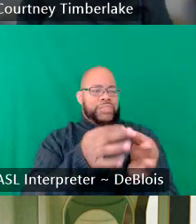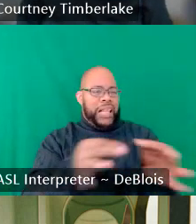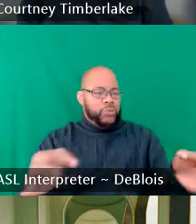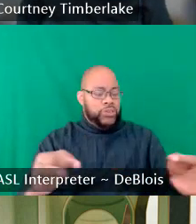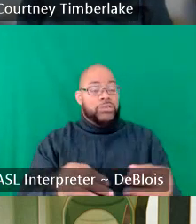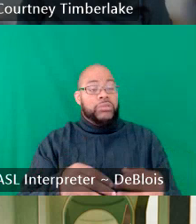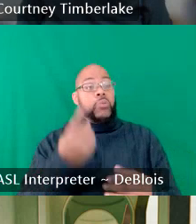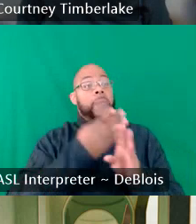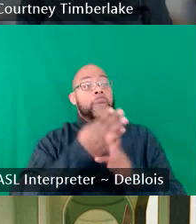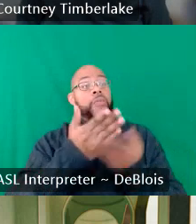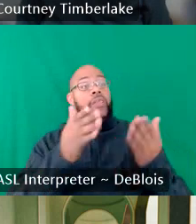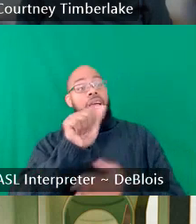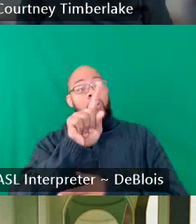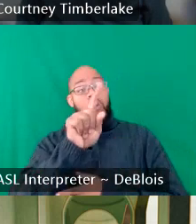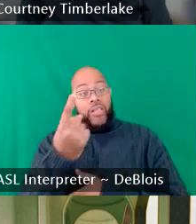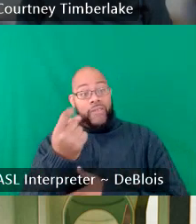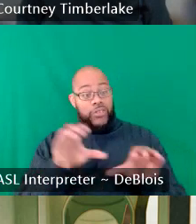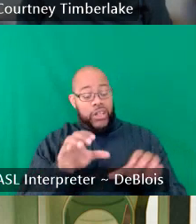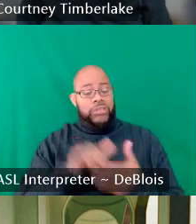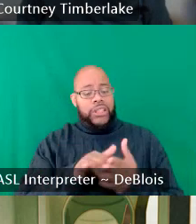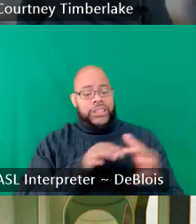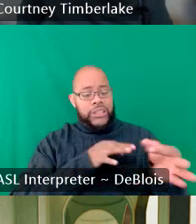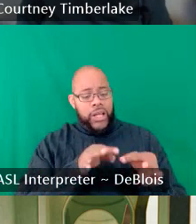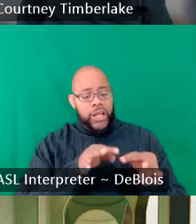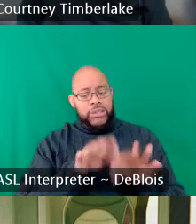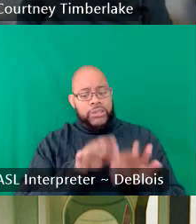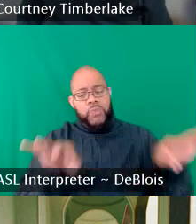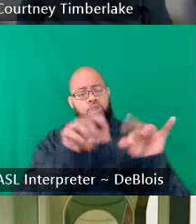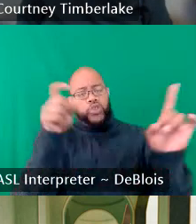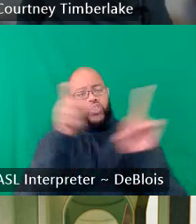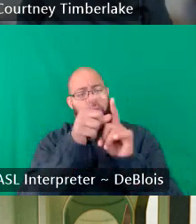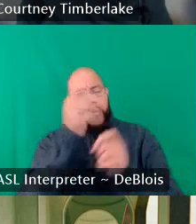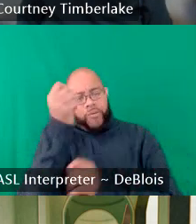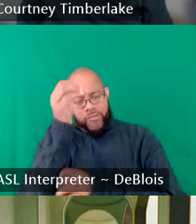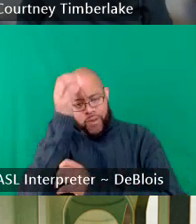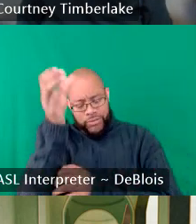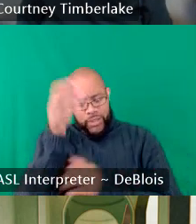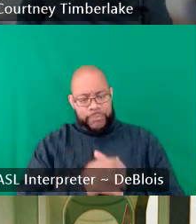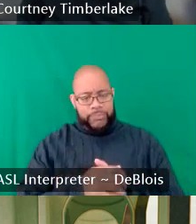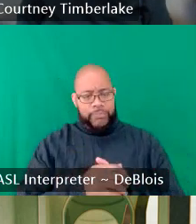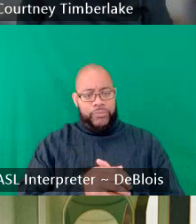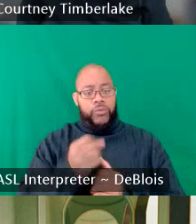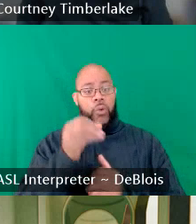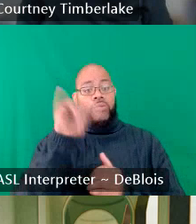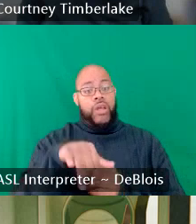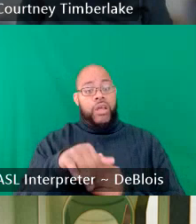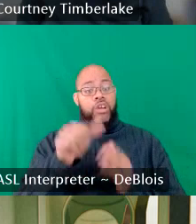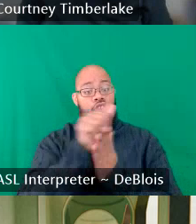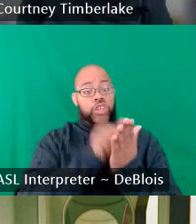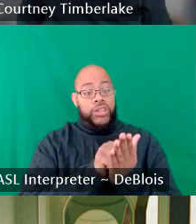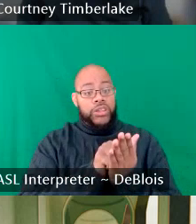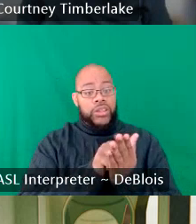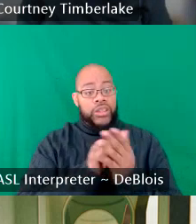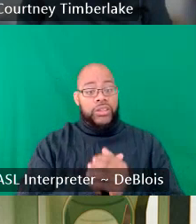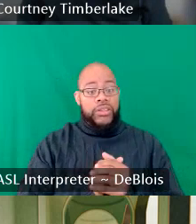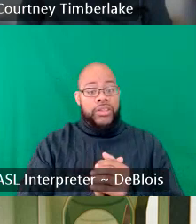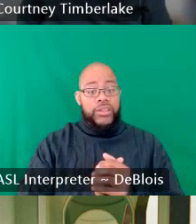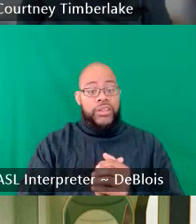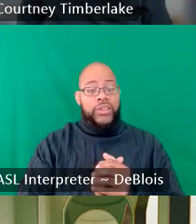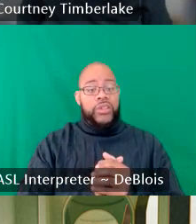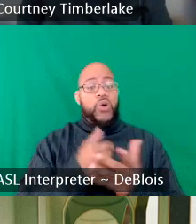things A11 does is define key terms and concepts. So here's the agenda. We're just going to go and follow